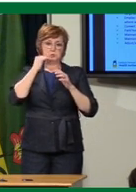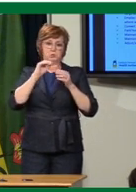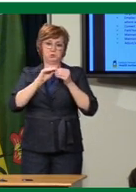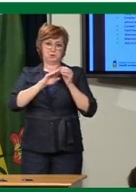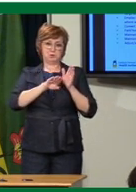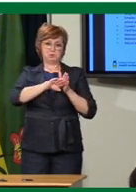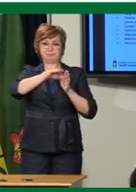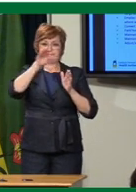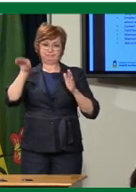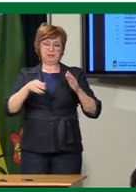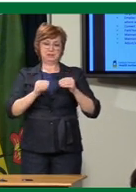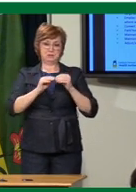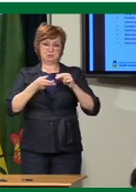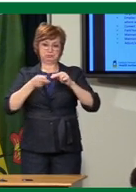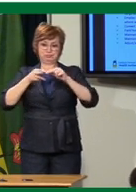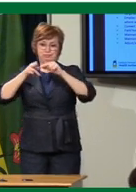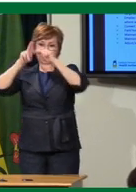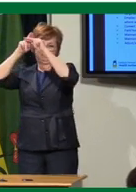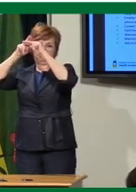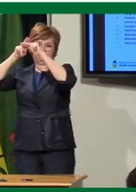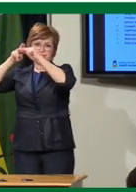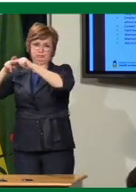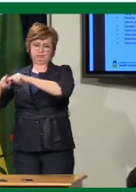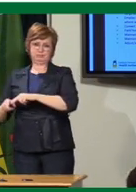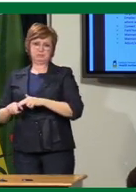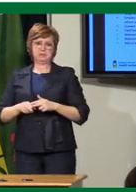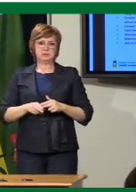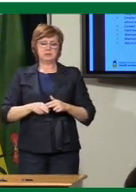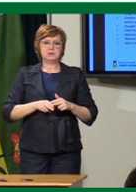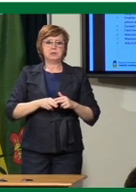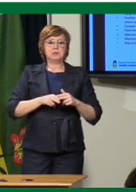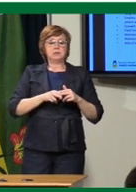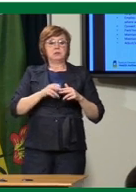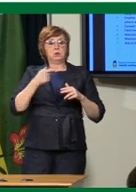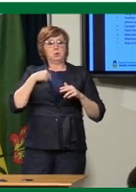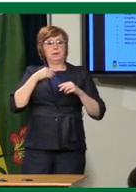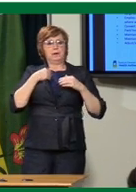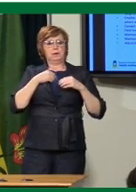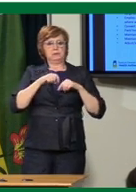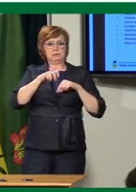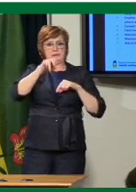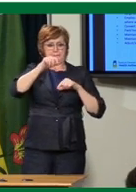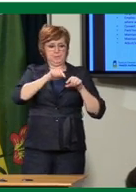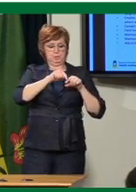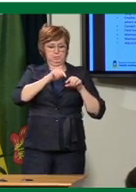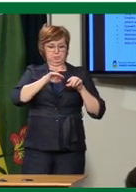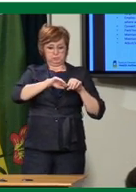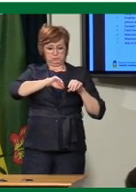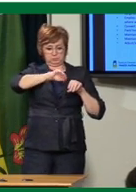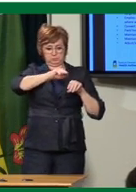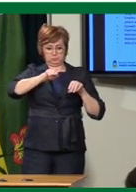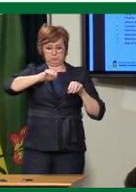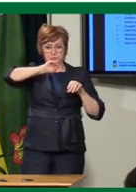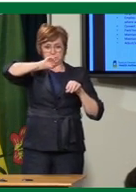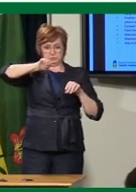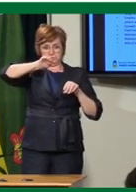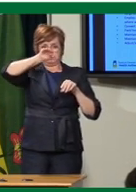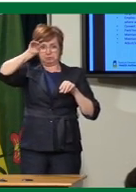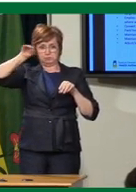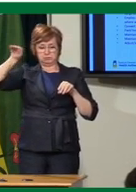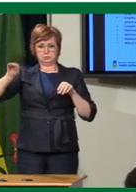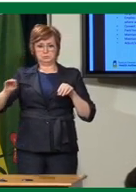are capacity steps, whereby as we forecast demand to be increasing, we would, in step with that